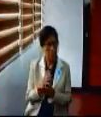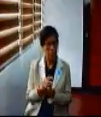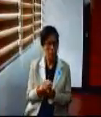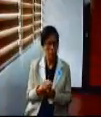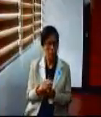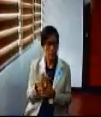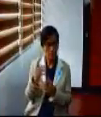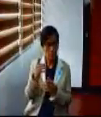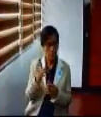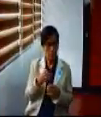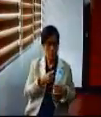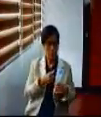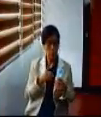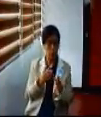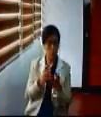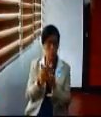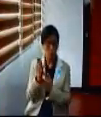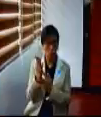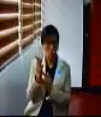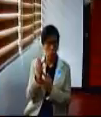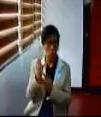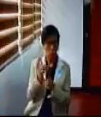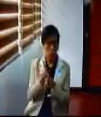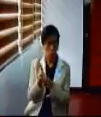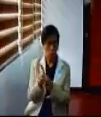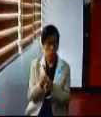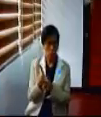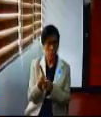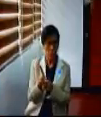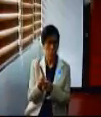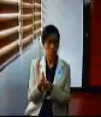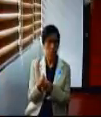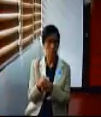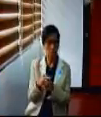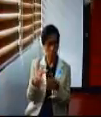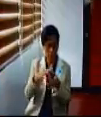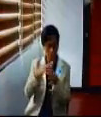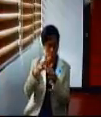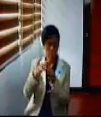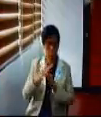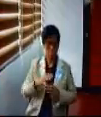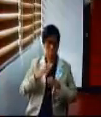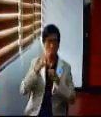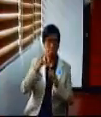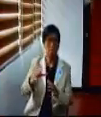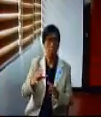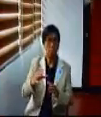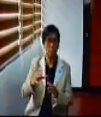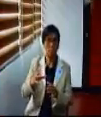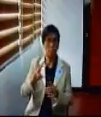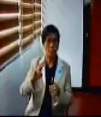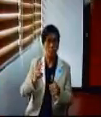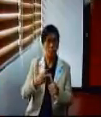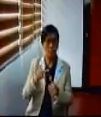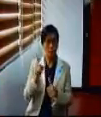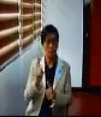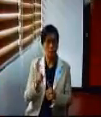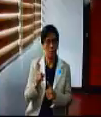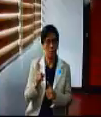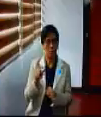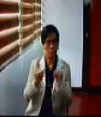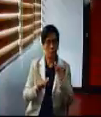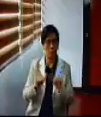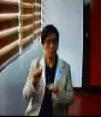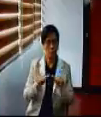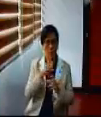diligence would be commitment to respect, as in commitment. Second one is assessing